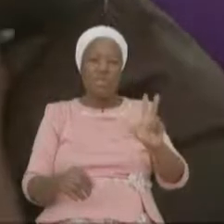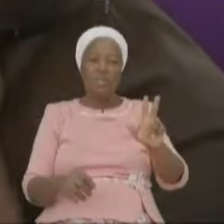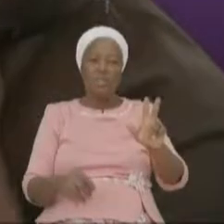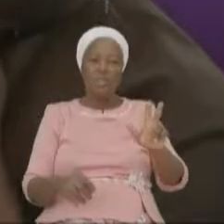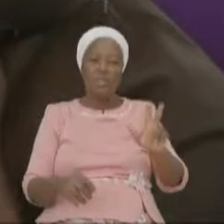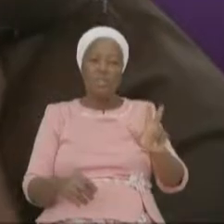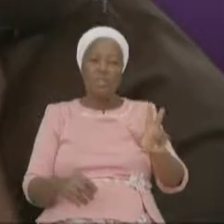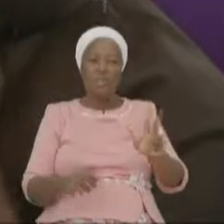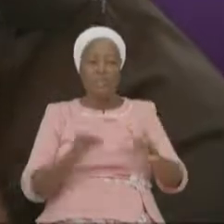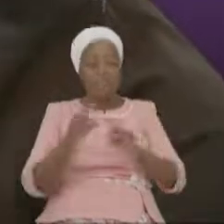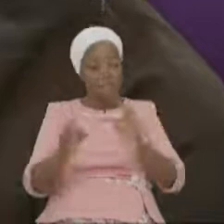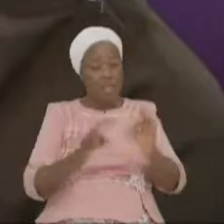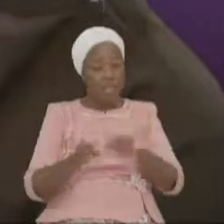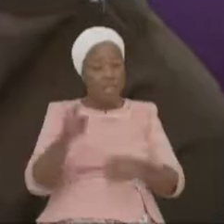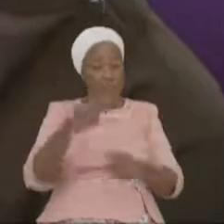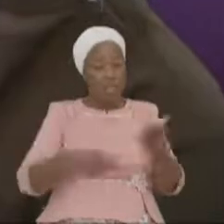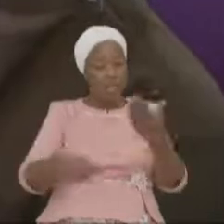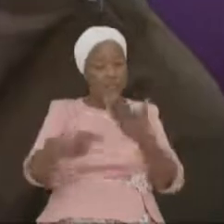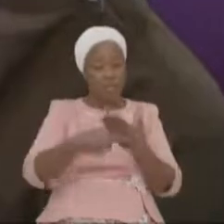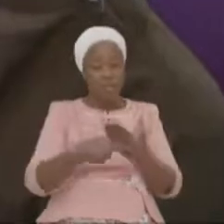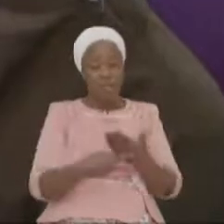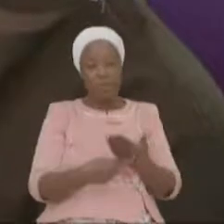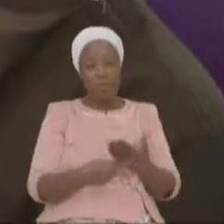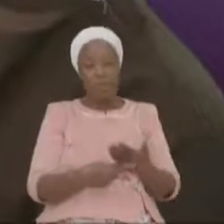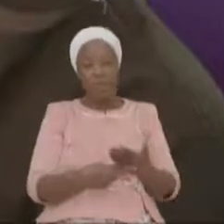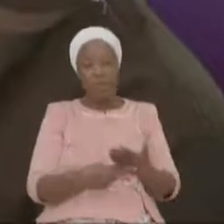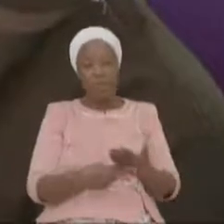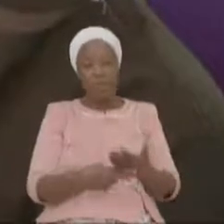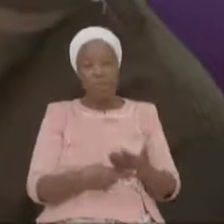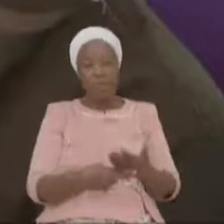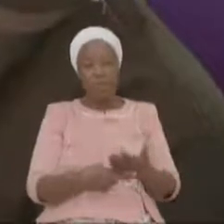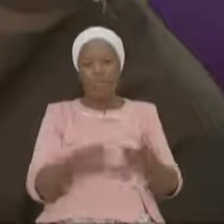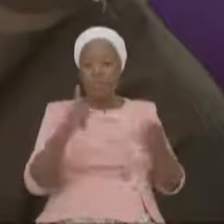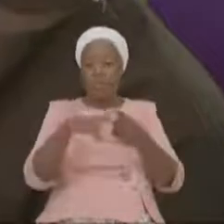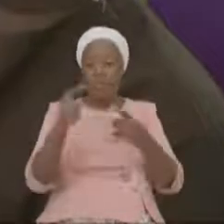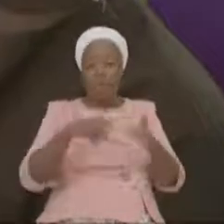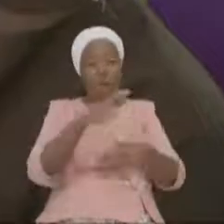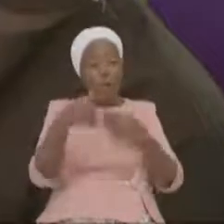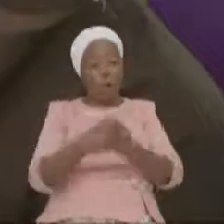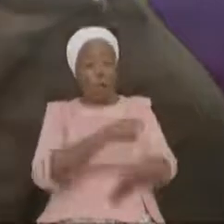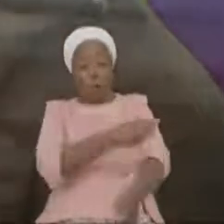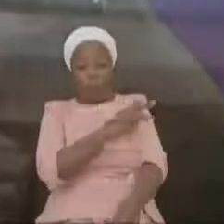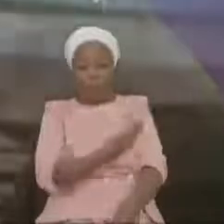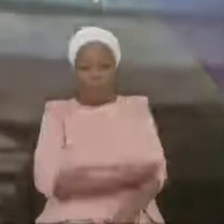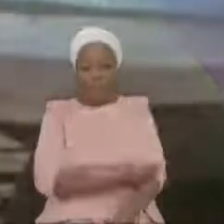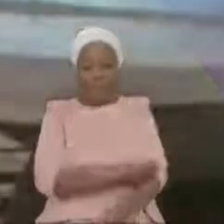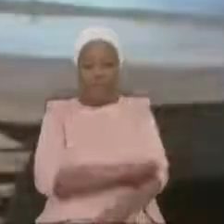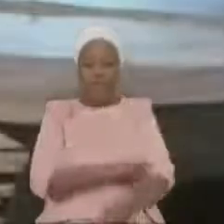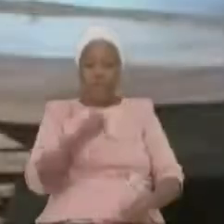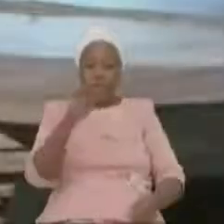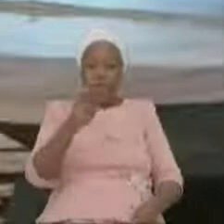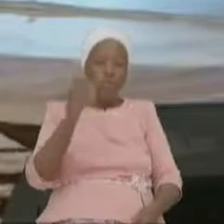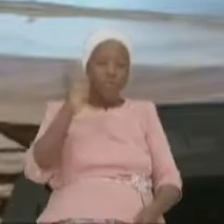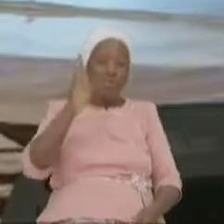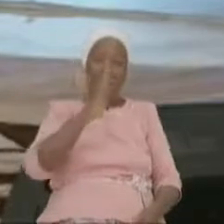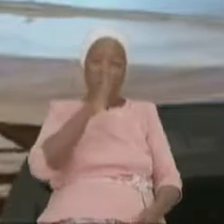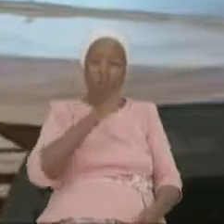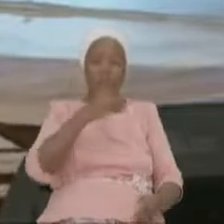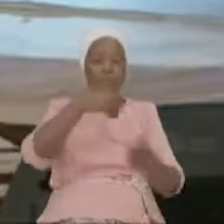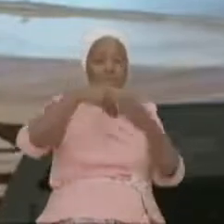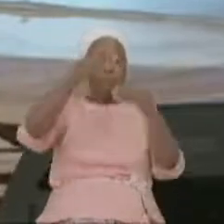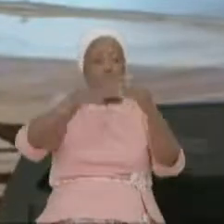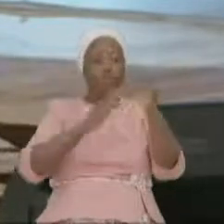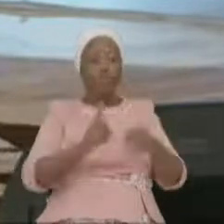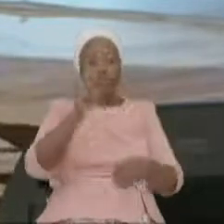23, if thou return to the Almighty, thou shalt be built up,